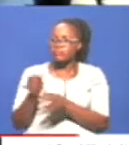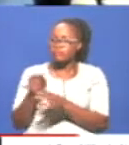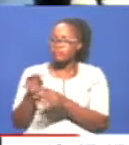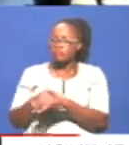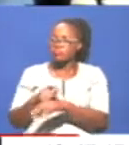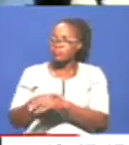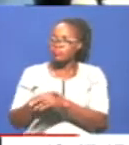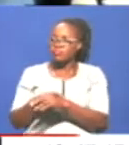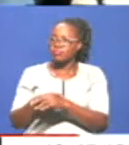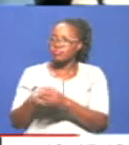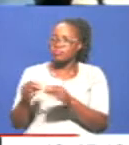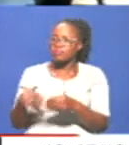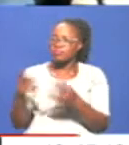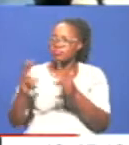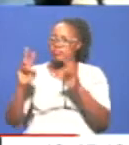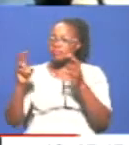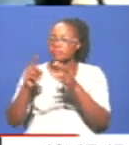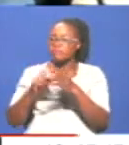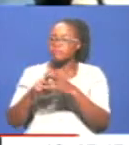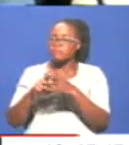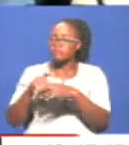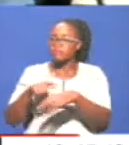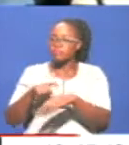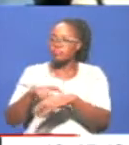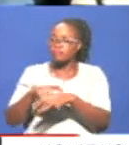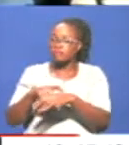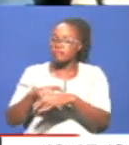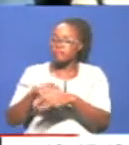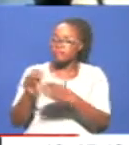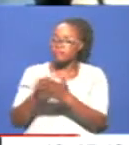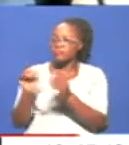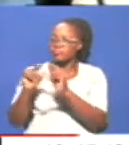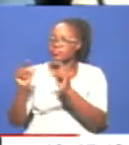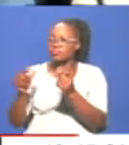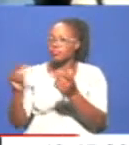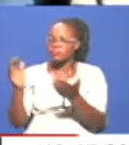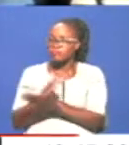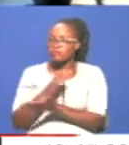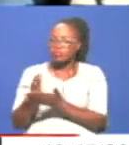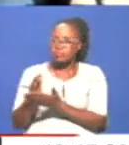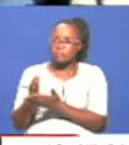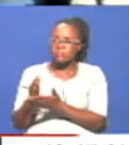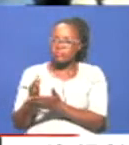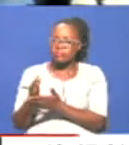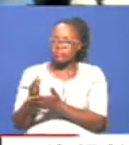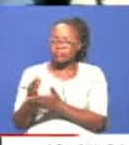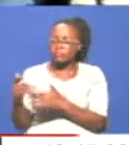provisional title, and then when you reach a particular rating, you get the title confirmed. Mm-hmm. So progressively,